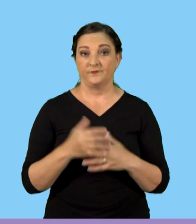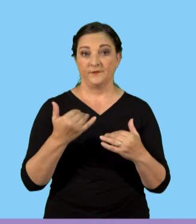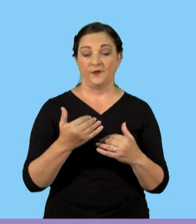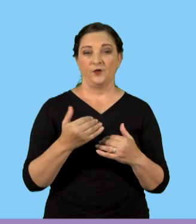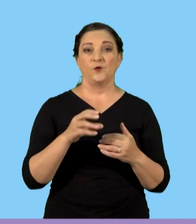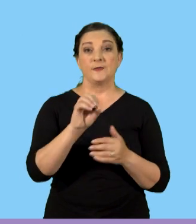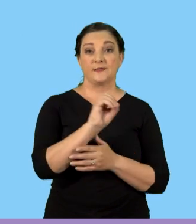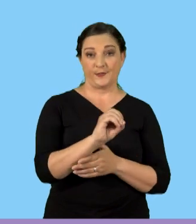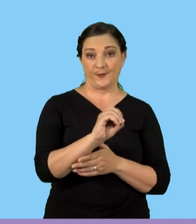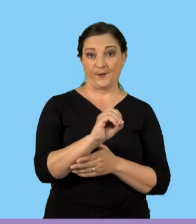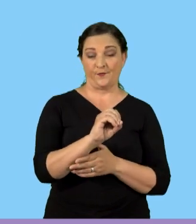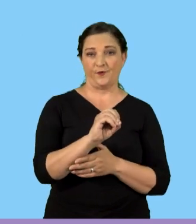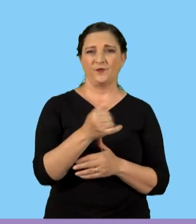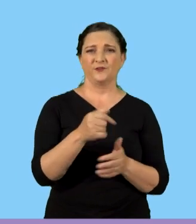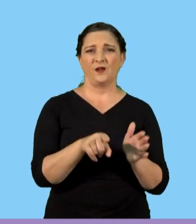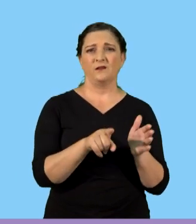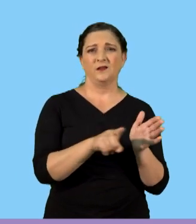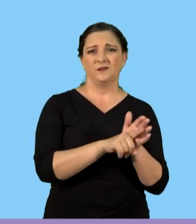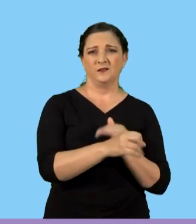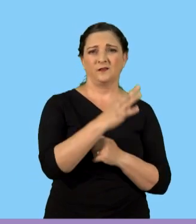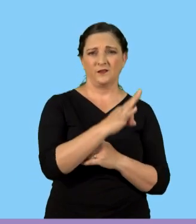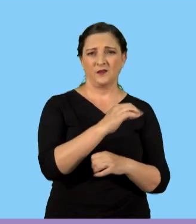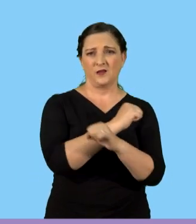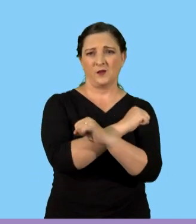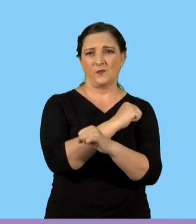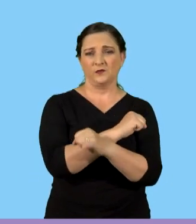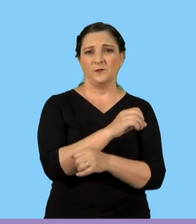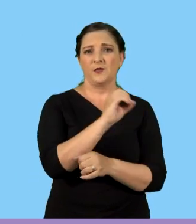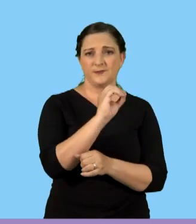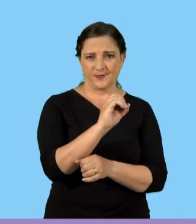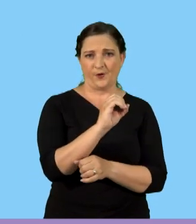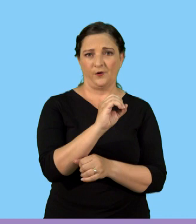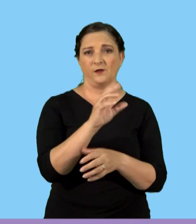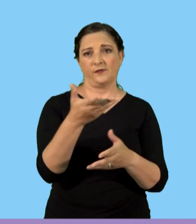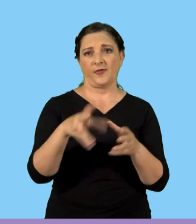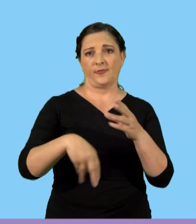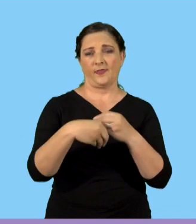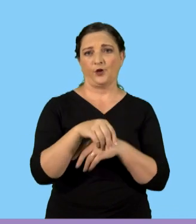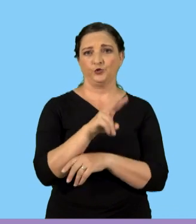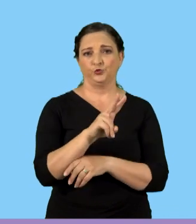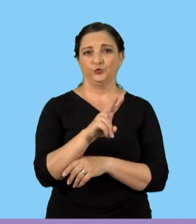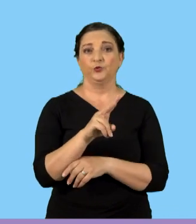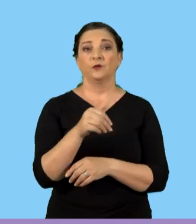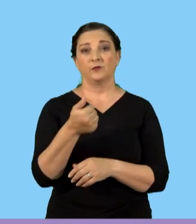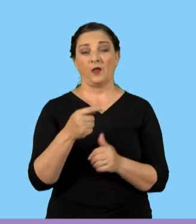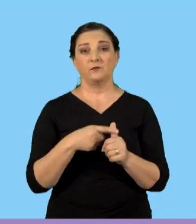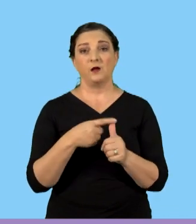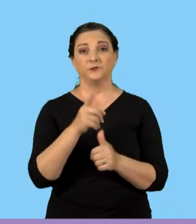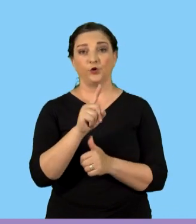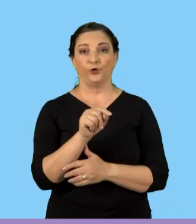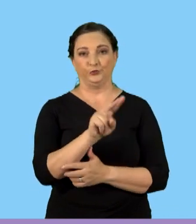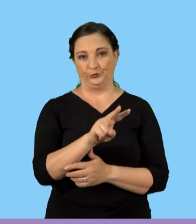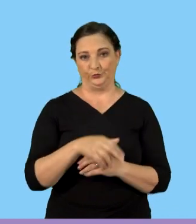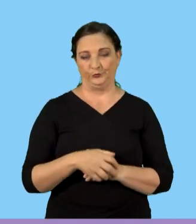when we go over to the 0, that is negative 3 multiplied by 0, and when we add 2, our output value is going to be a